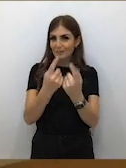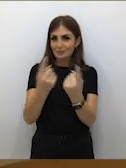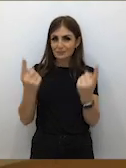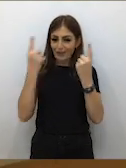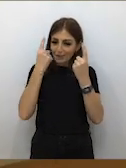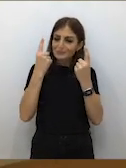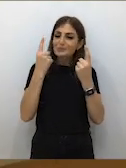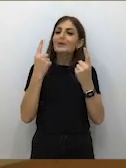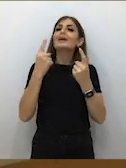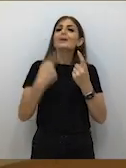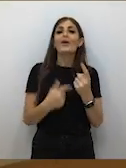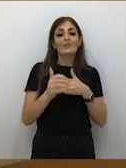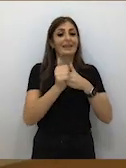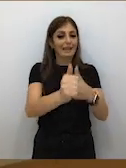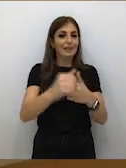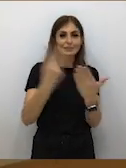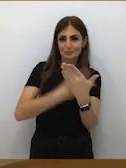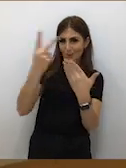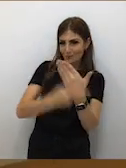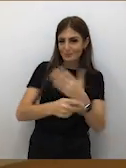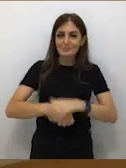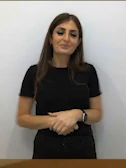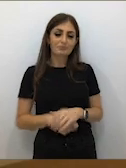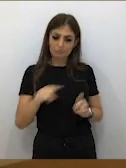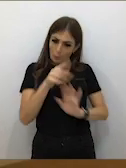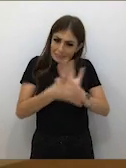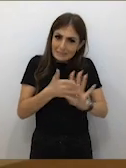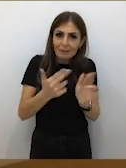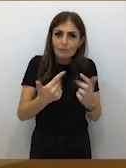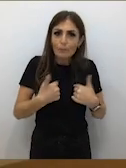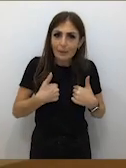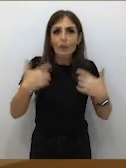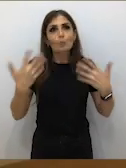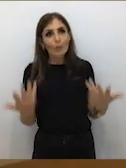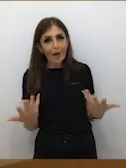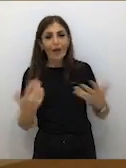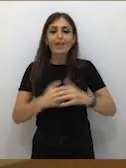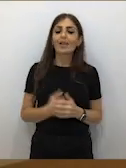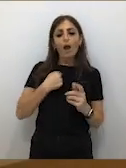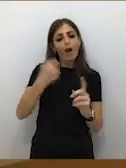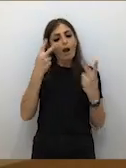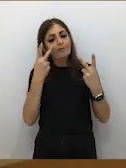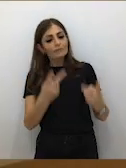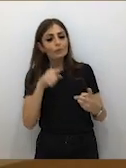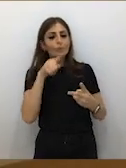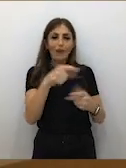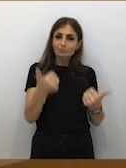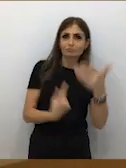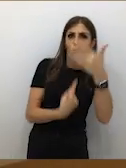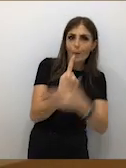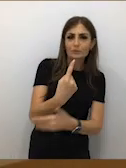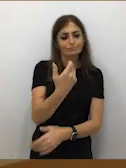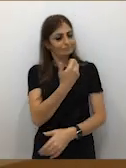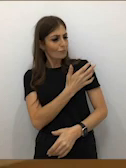alumni of the Creative Australia's leadership program. What does leadership mean to me? Well, I view leadership